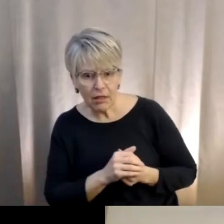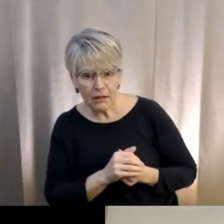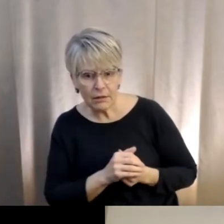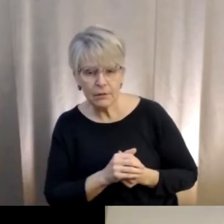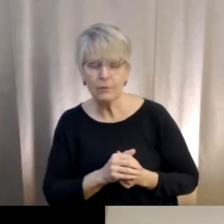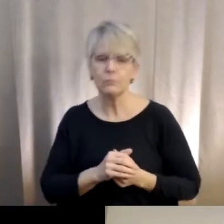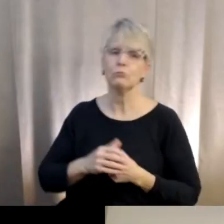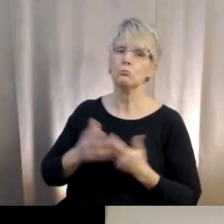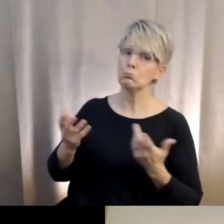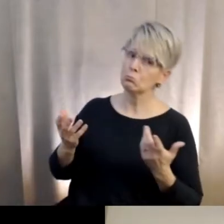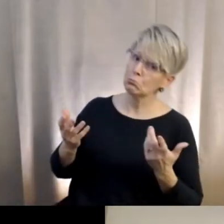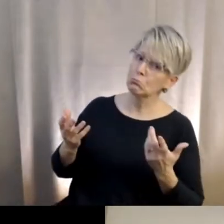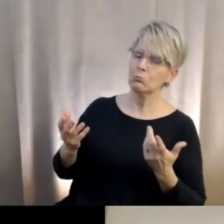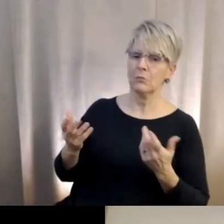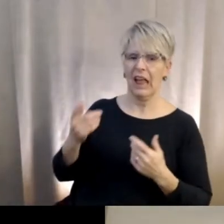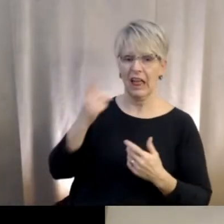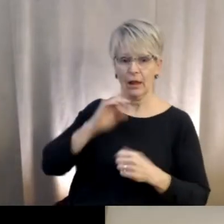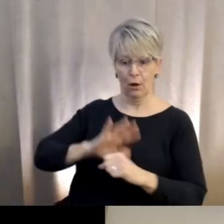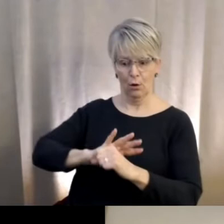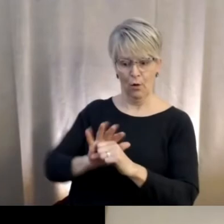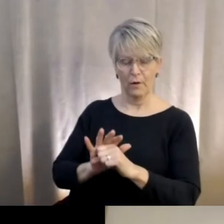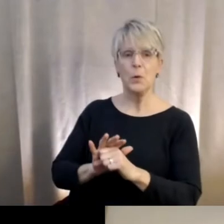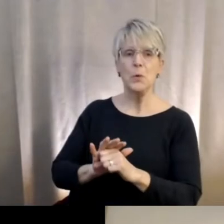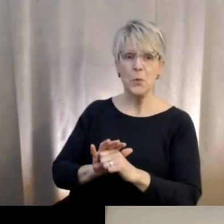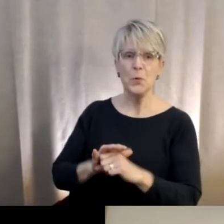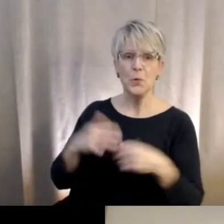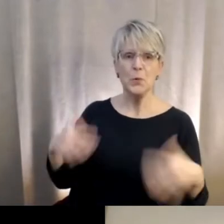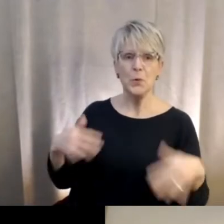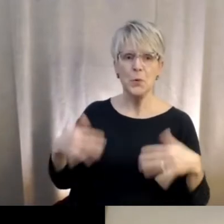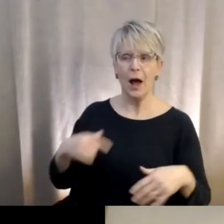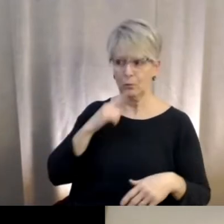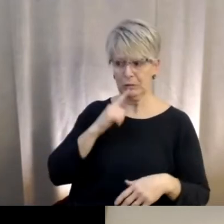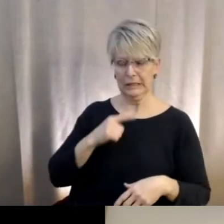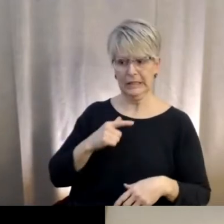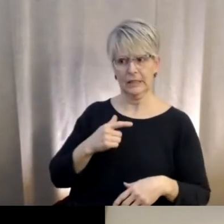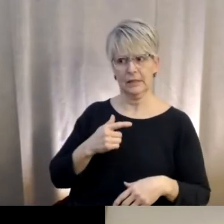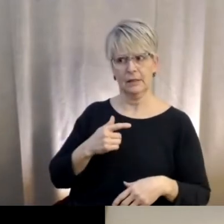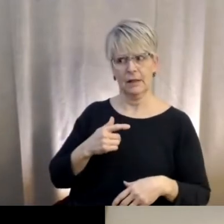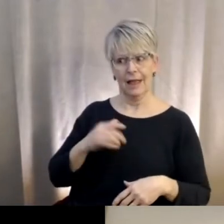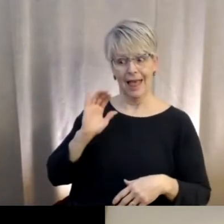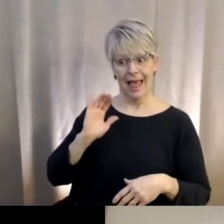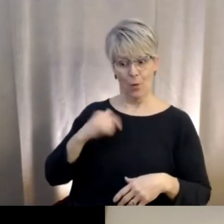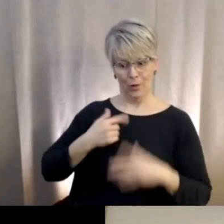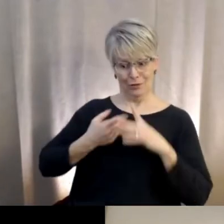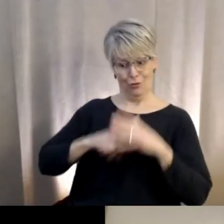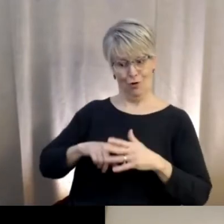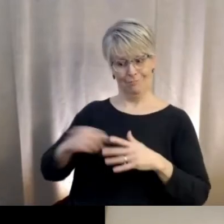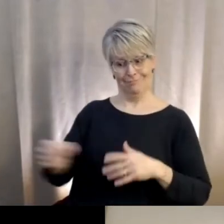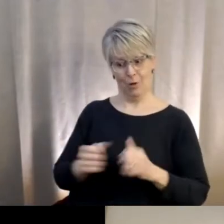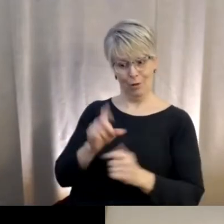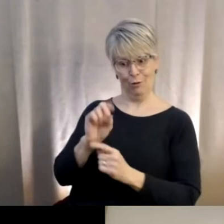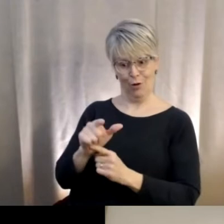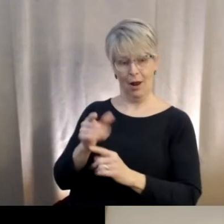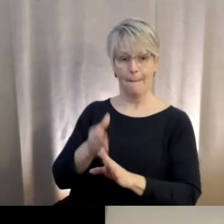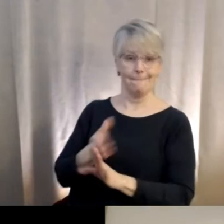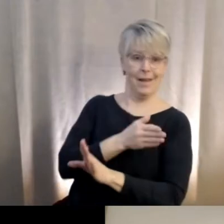I think just COVID has really highlighted, and I'm glad we started this journey pre-COVID, actually, that we were considering